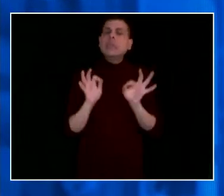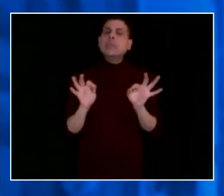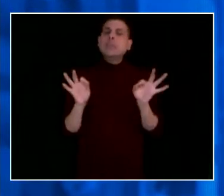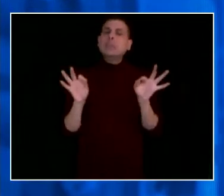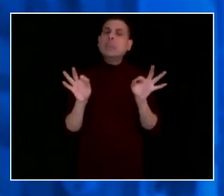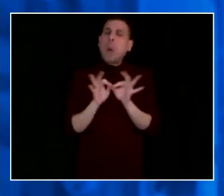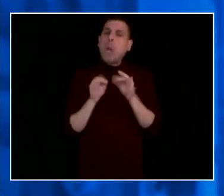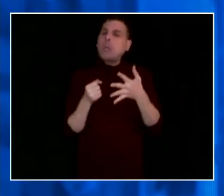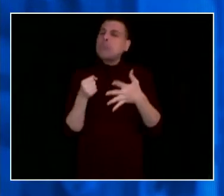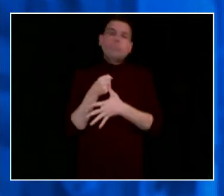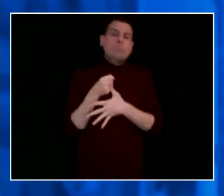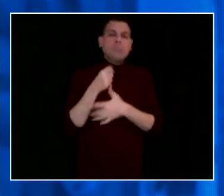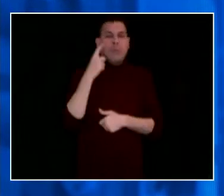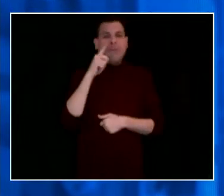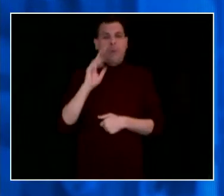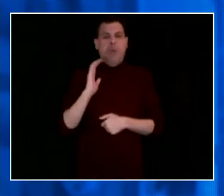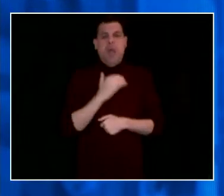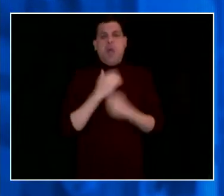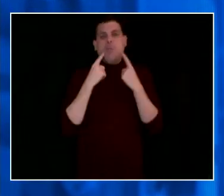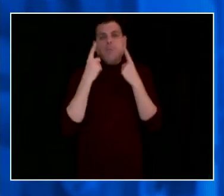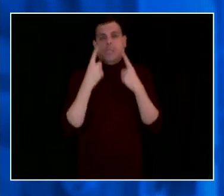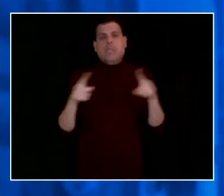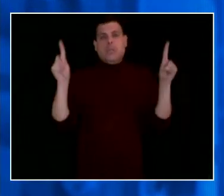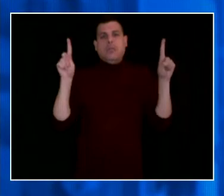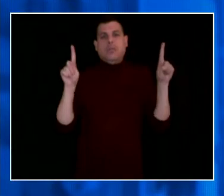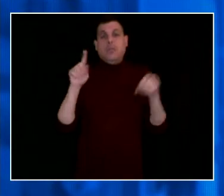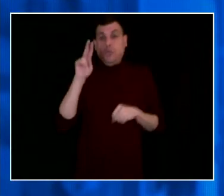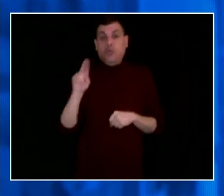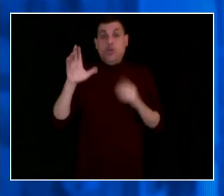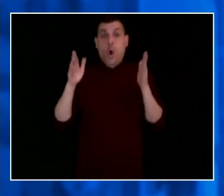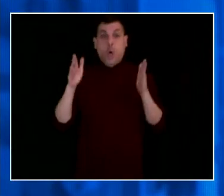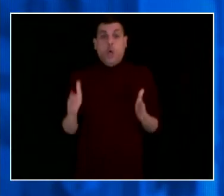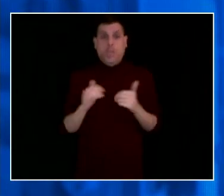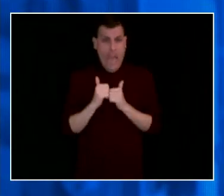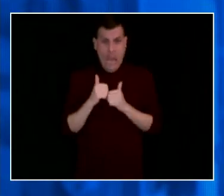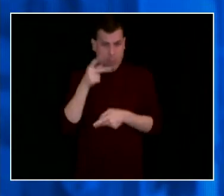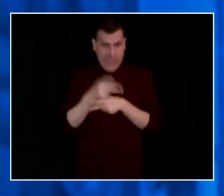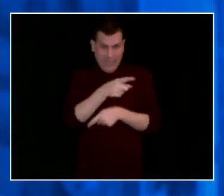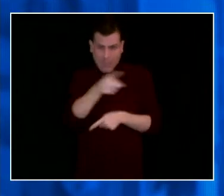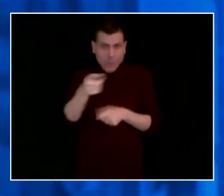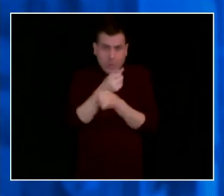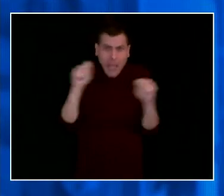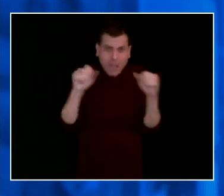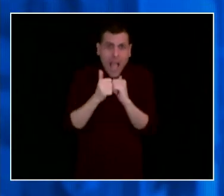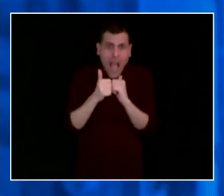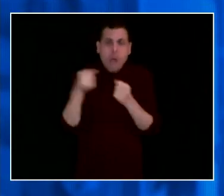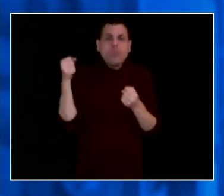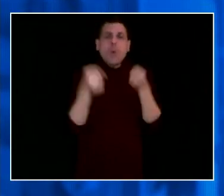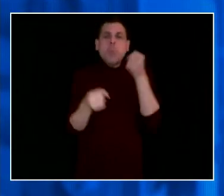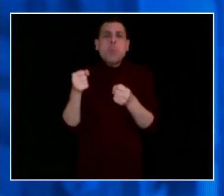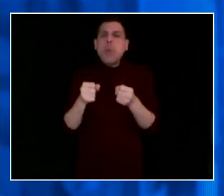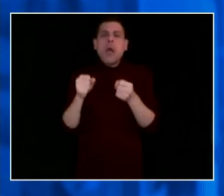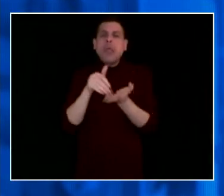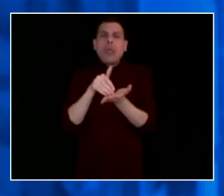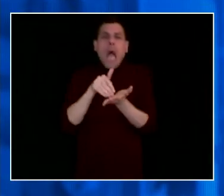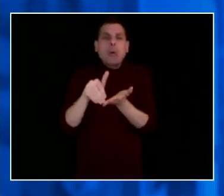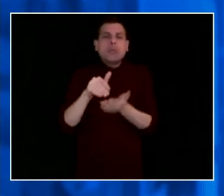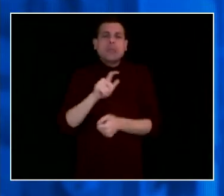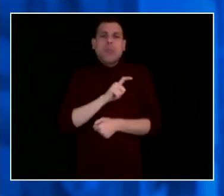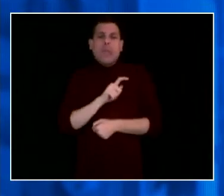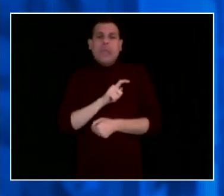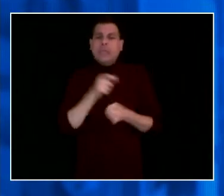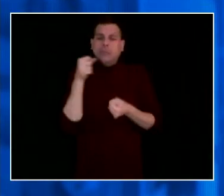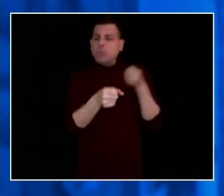To keep New Yorkers safe, we put thousands of new officers onto our streets and took nearly